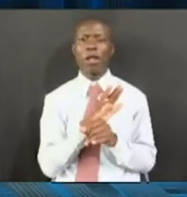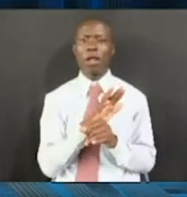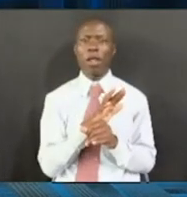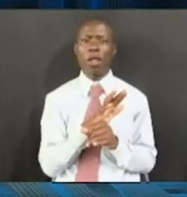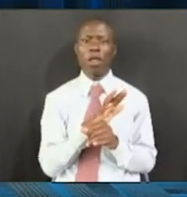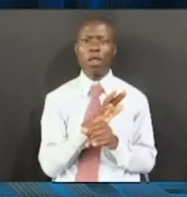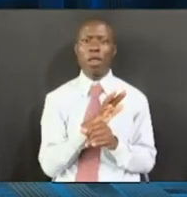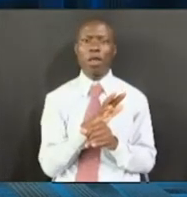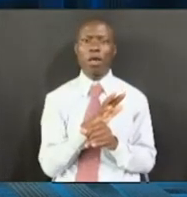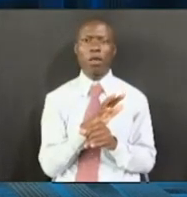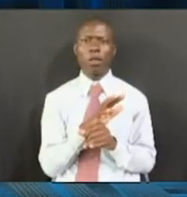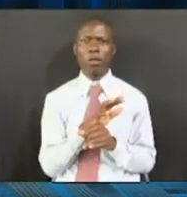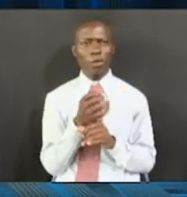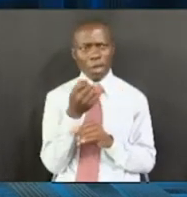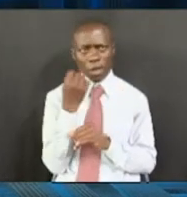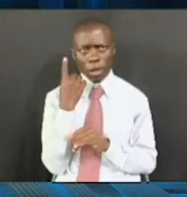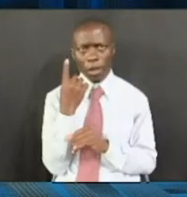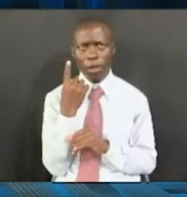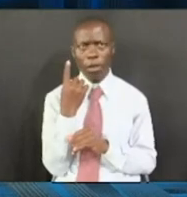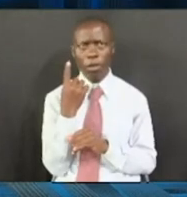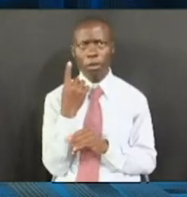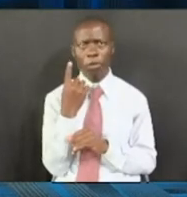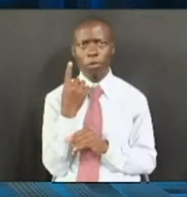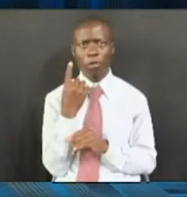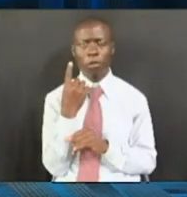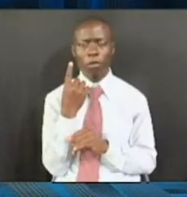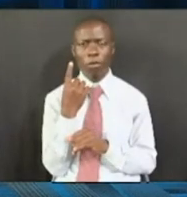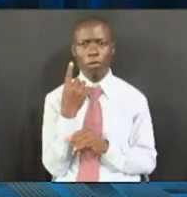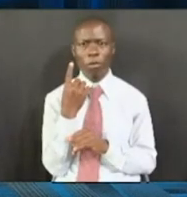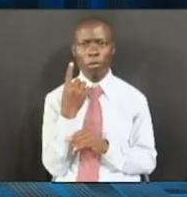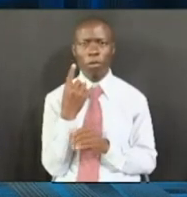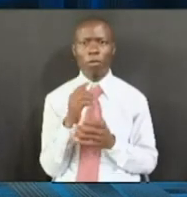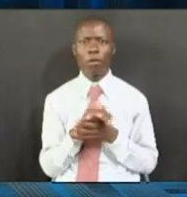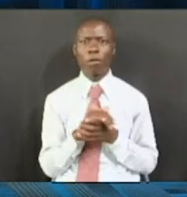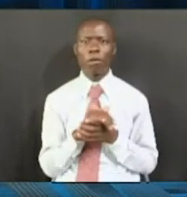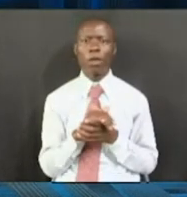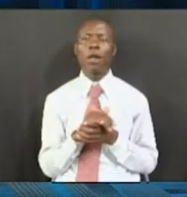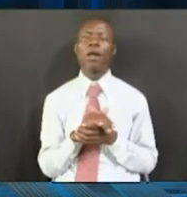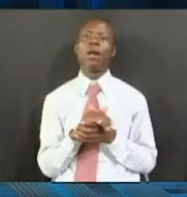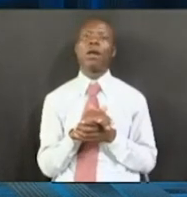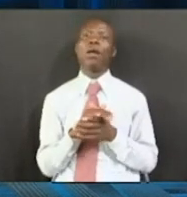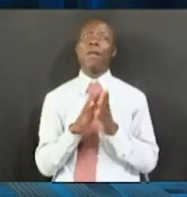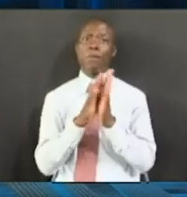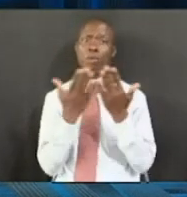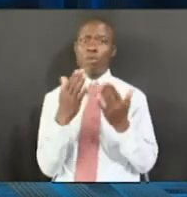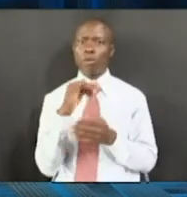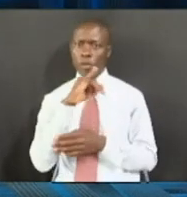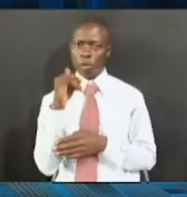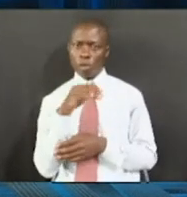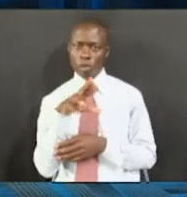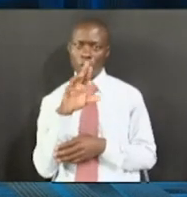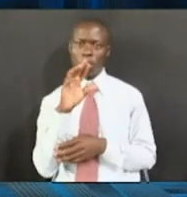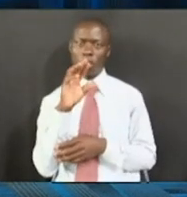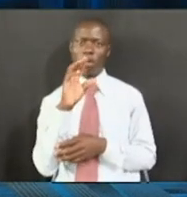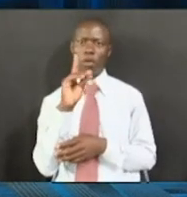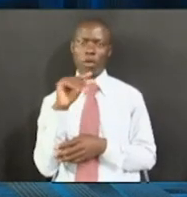You know, you didn't get it. So let me go back to the background. The book of Judges is the most